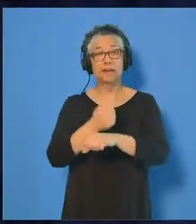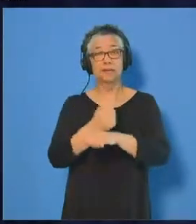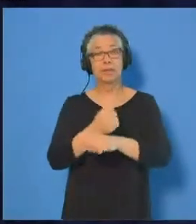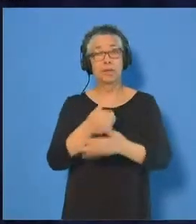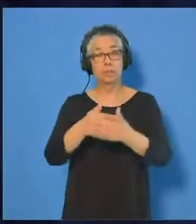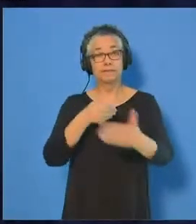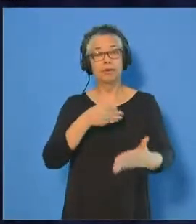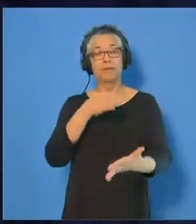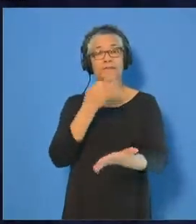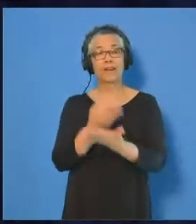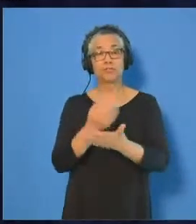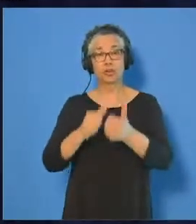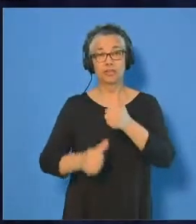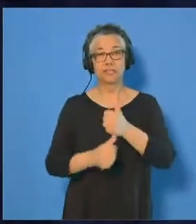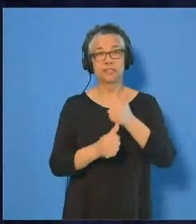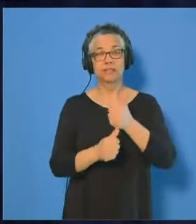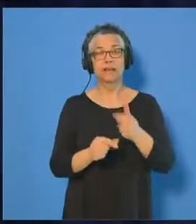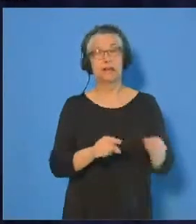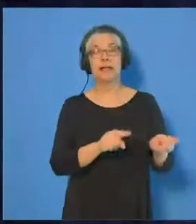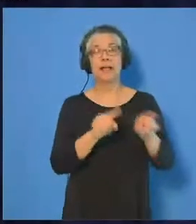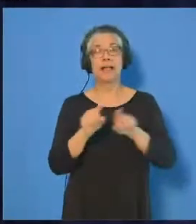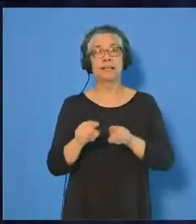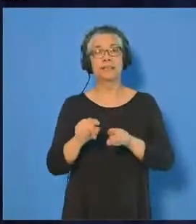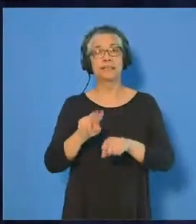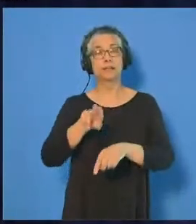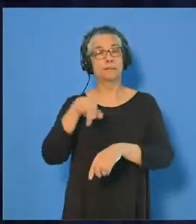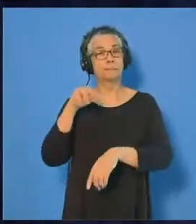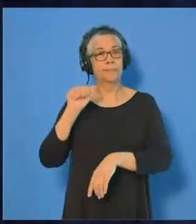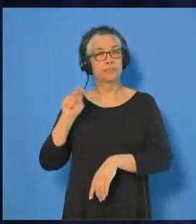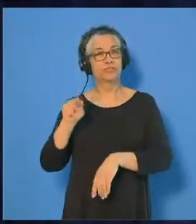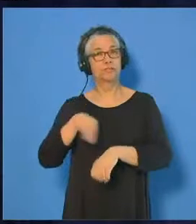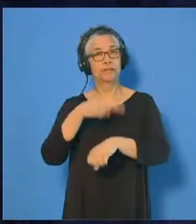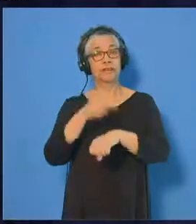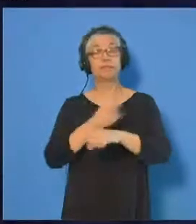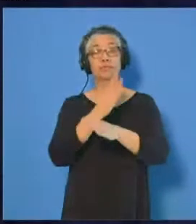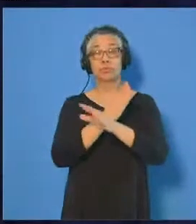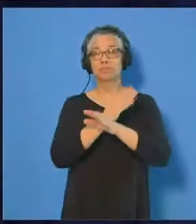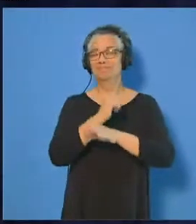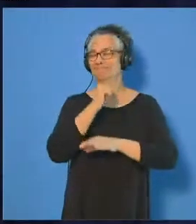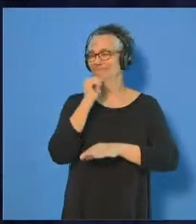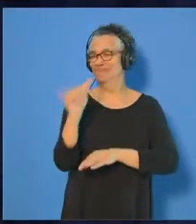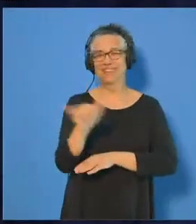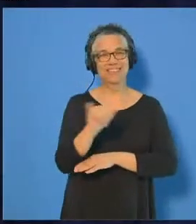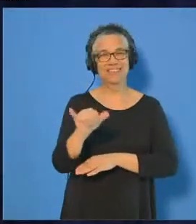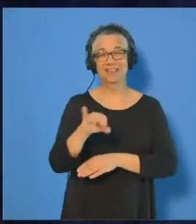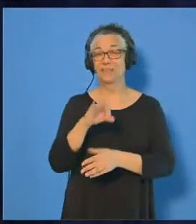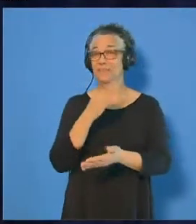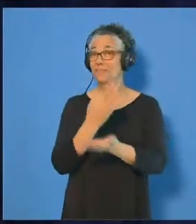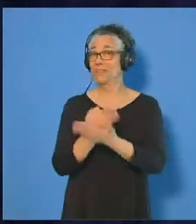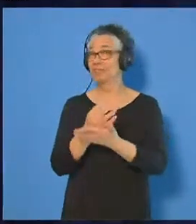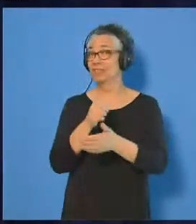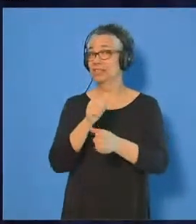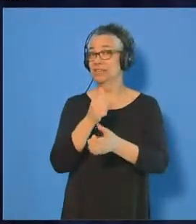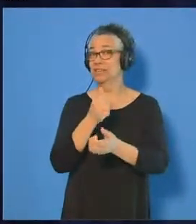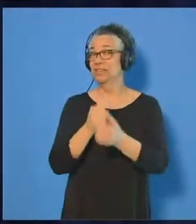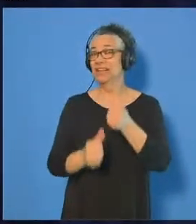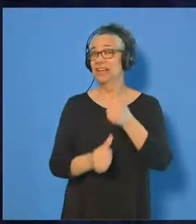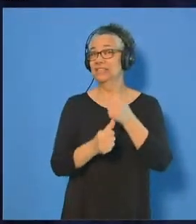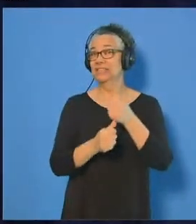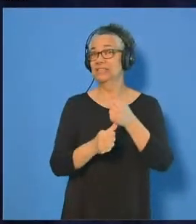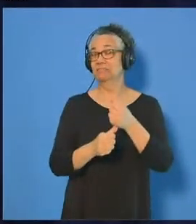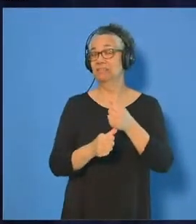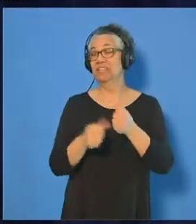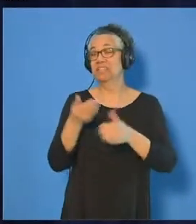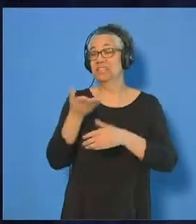assistance, and as the Minister of National Security has made clear, unlike financial assistance, is made available to those persons who